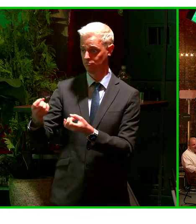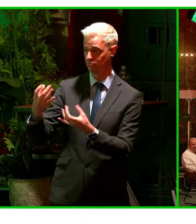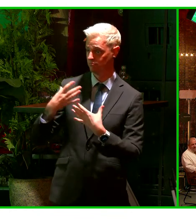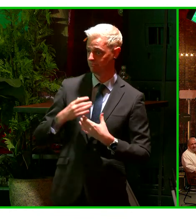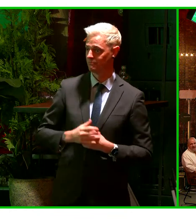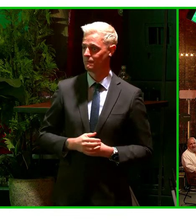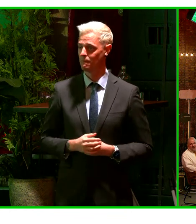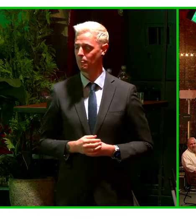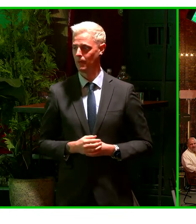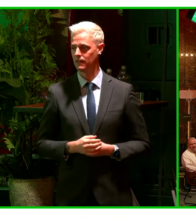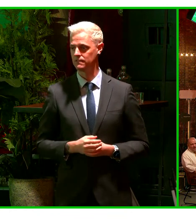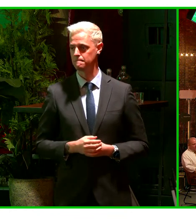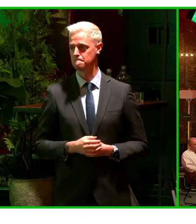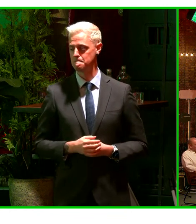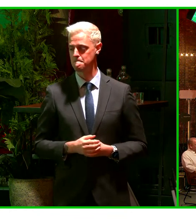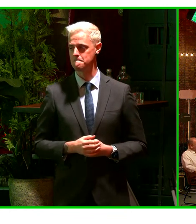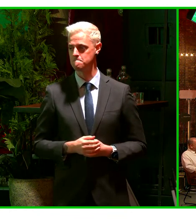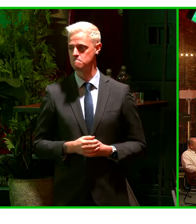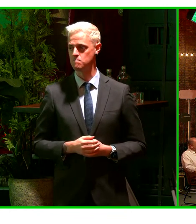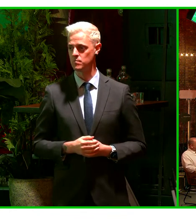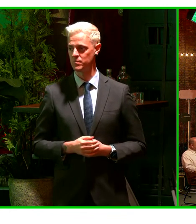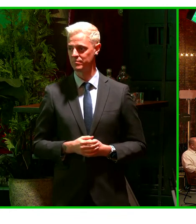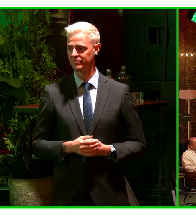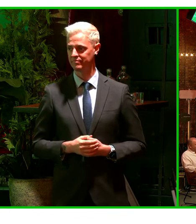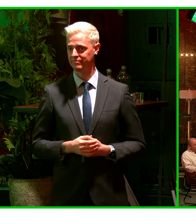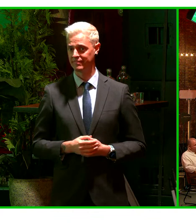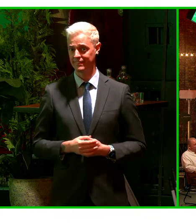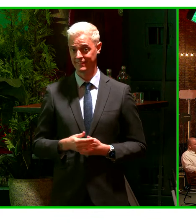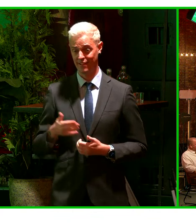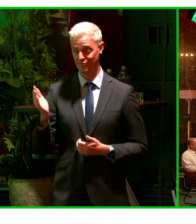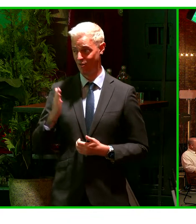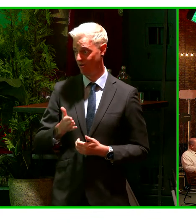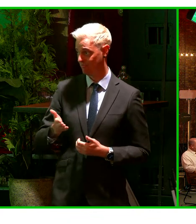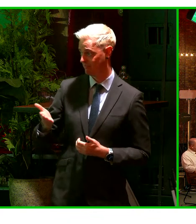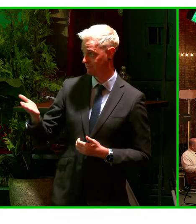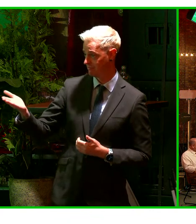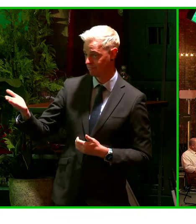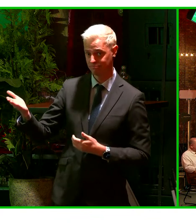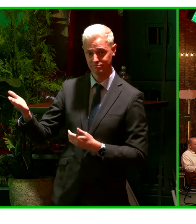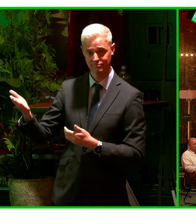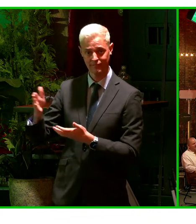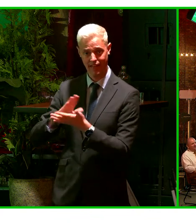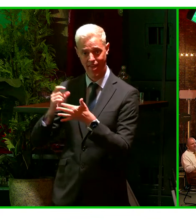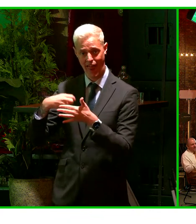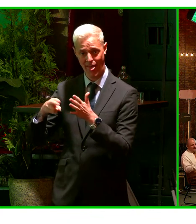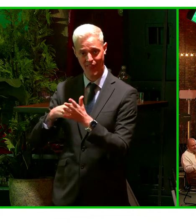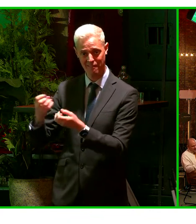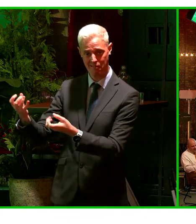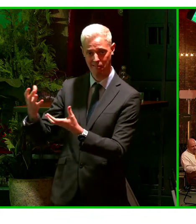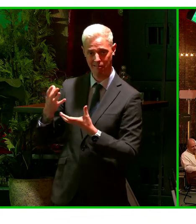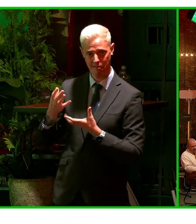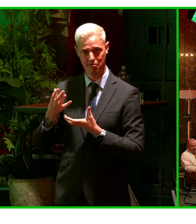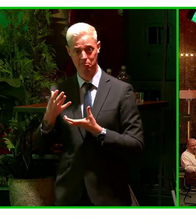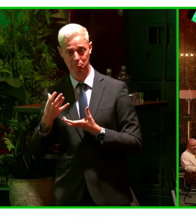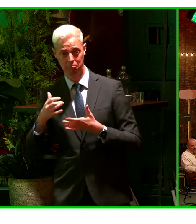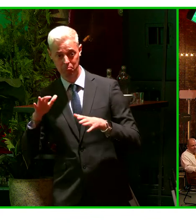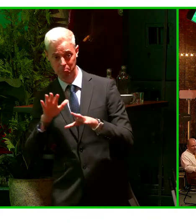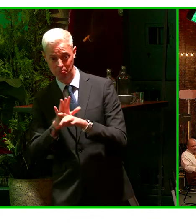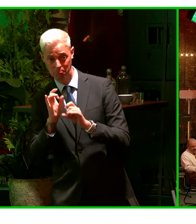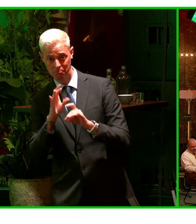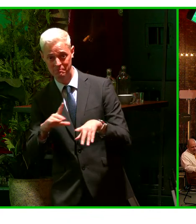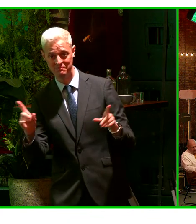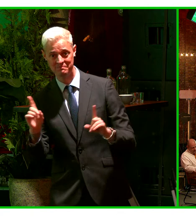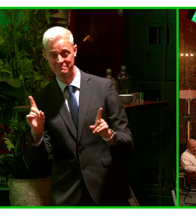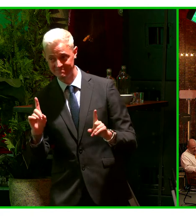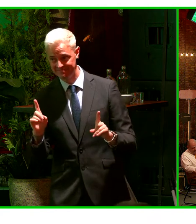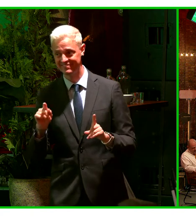you. I'm not sure what to say after Tim in the previous and Helen now have covered a lot of what's